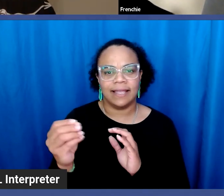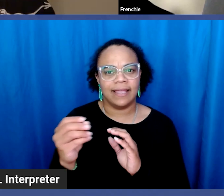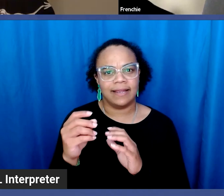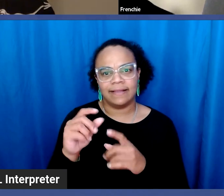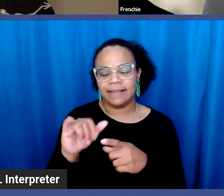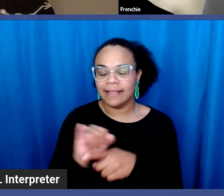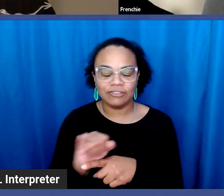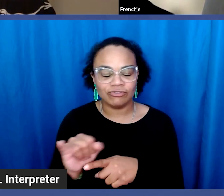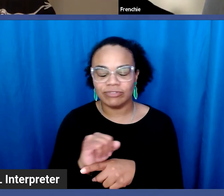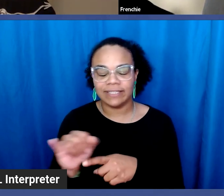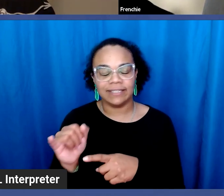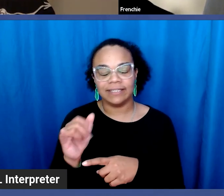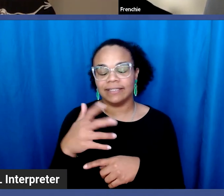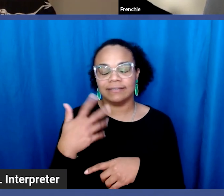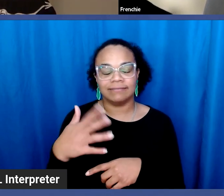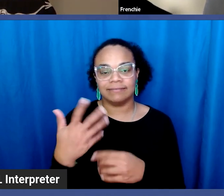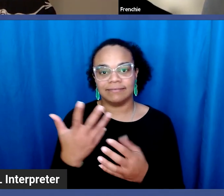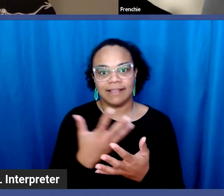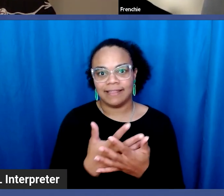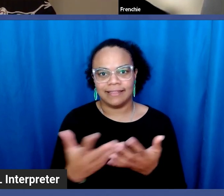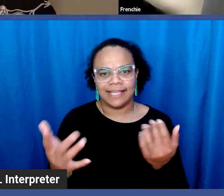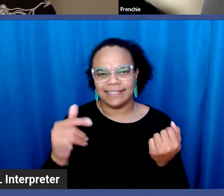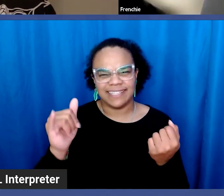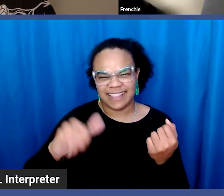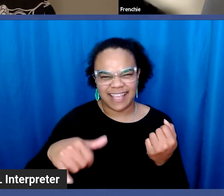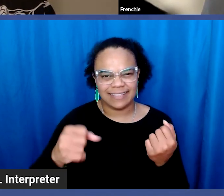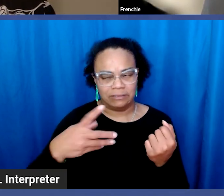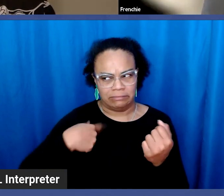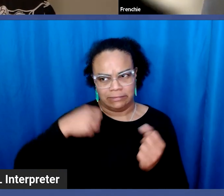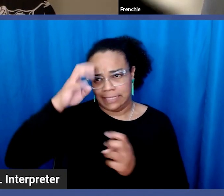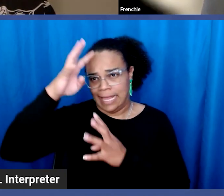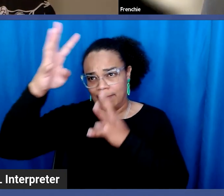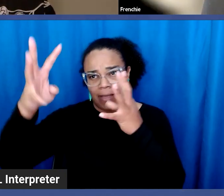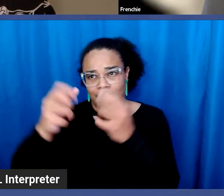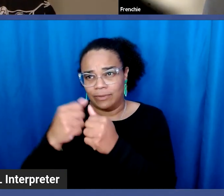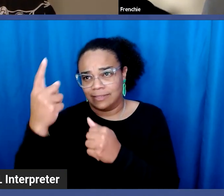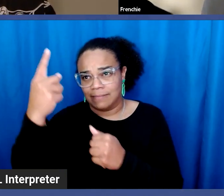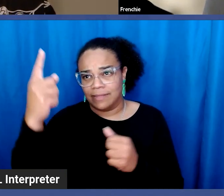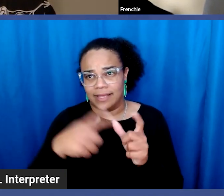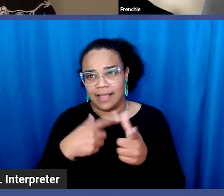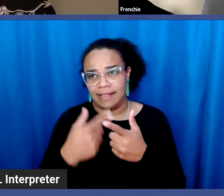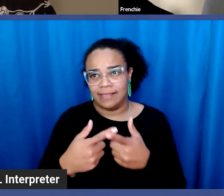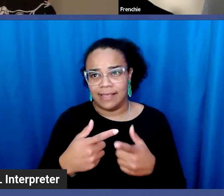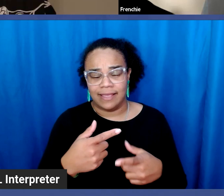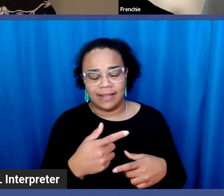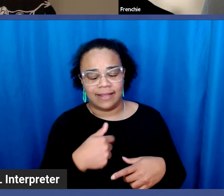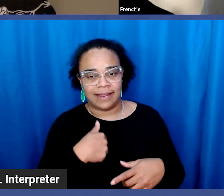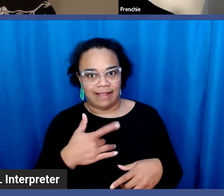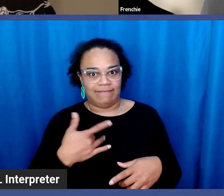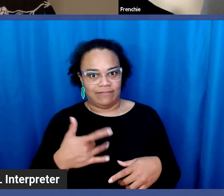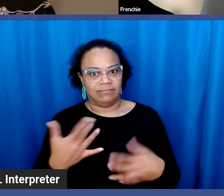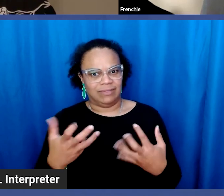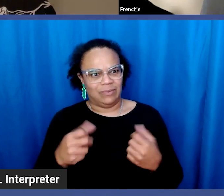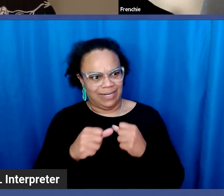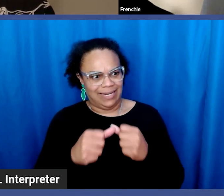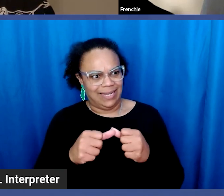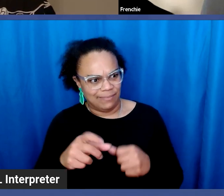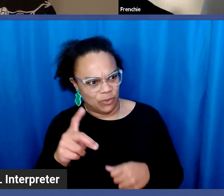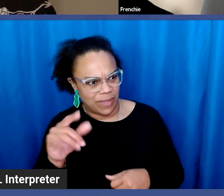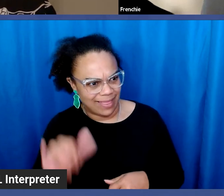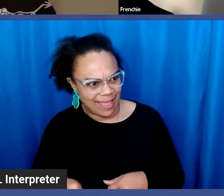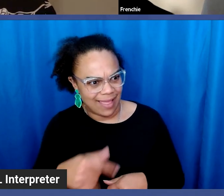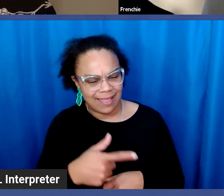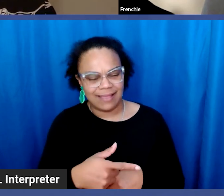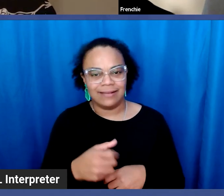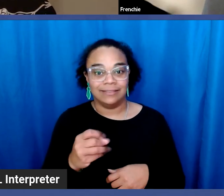and things like that. And I came up with something, and ever since then, I've been like, I want to keep doing this. So,